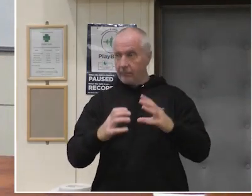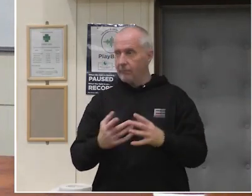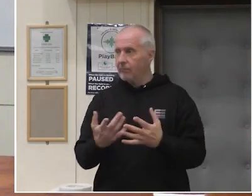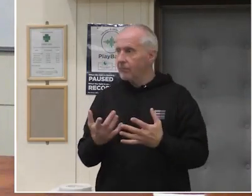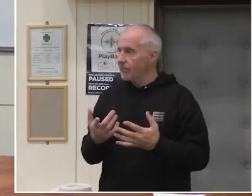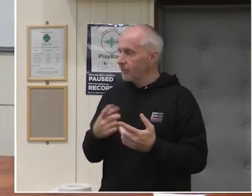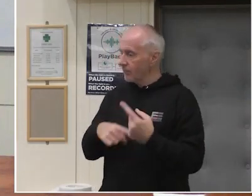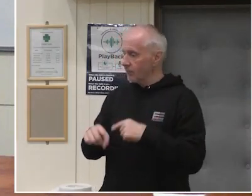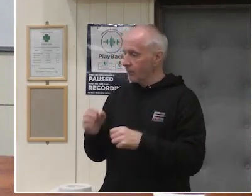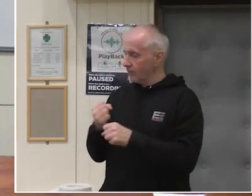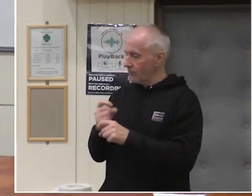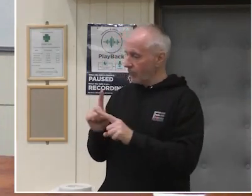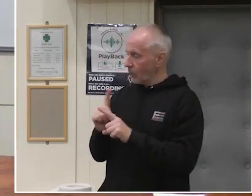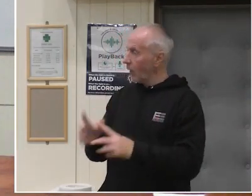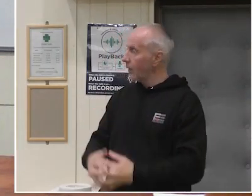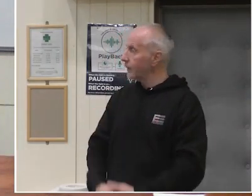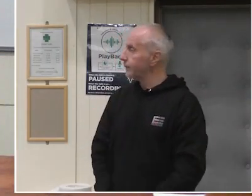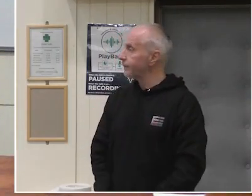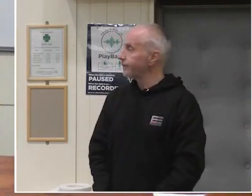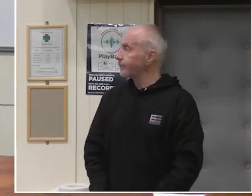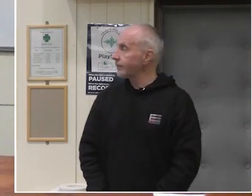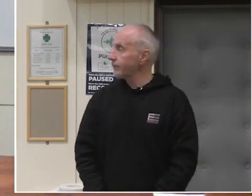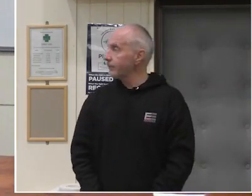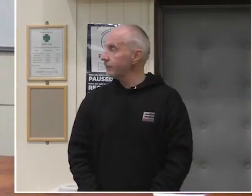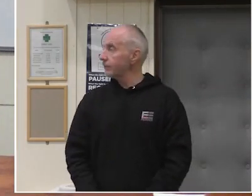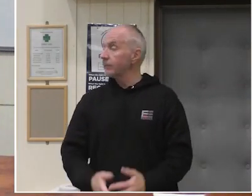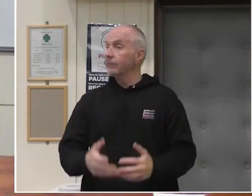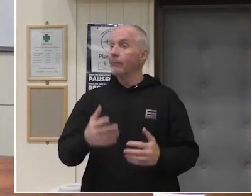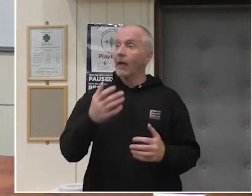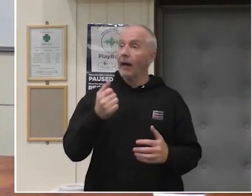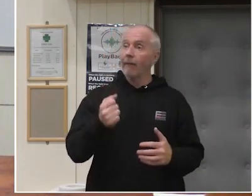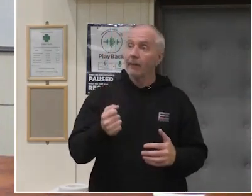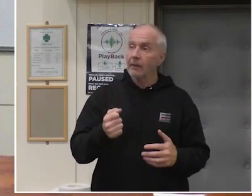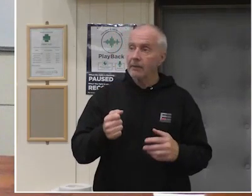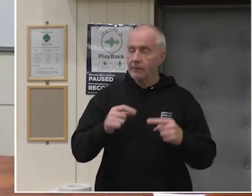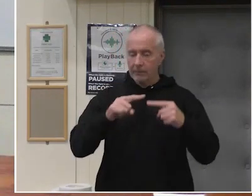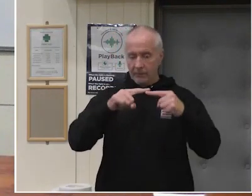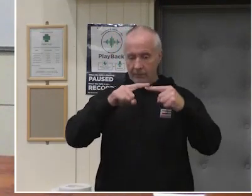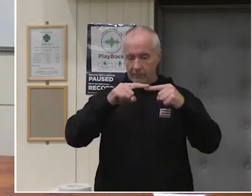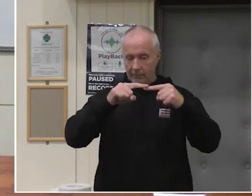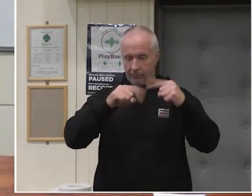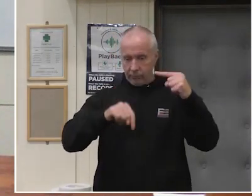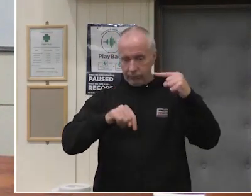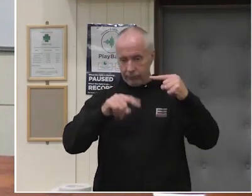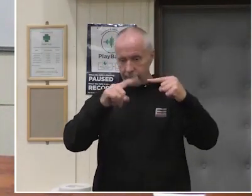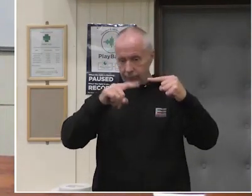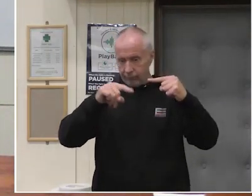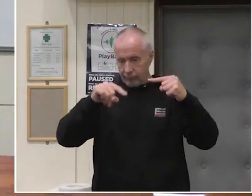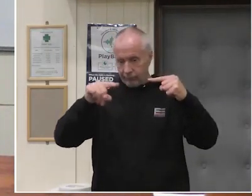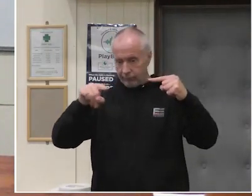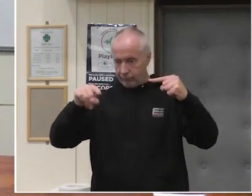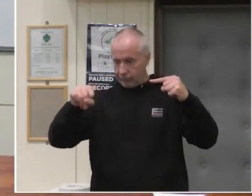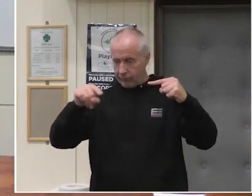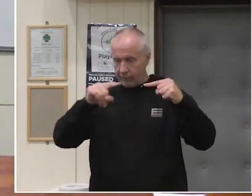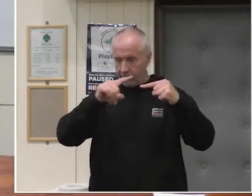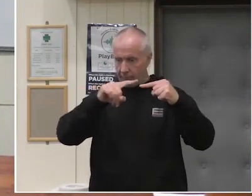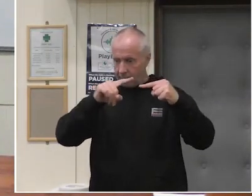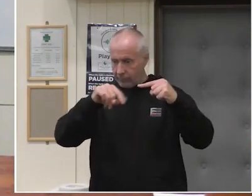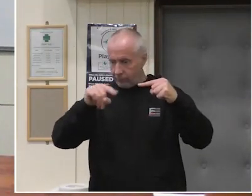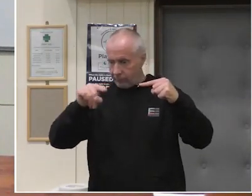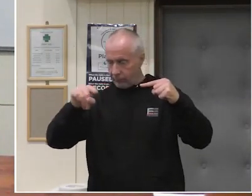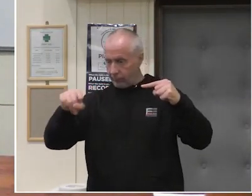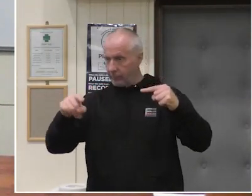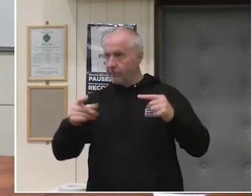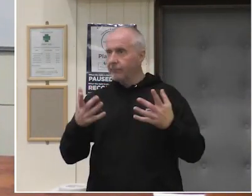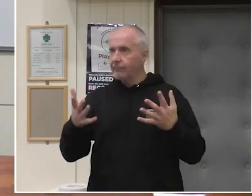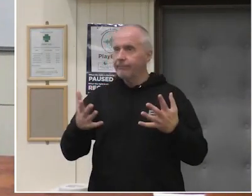about that? Well, it's got a couple that it likes to resonate at. Well, we don't just want one. As I've mentioned, we